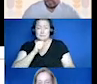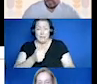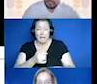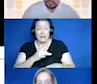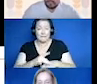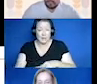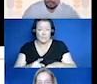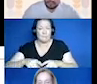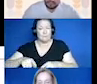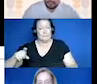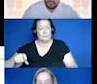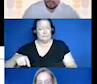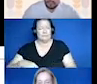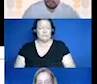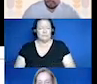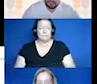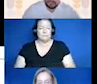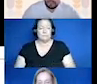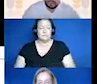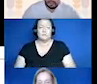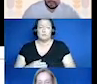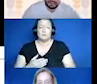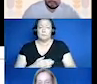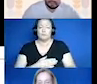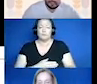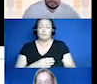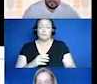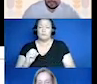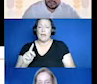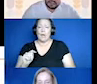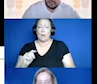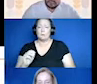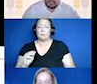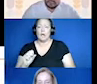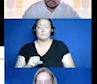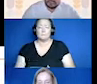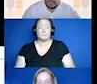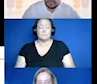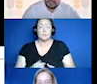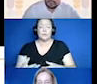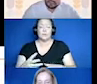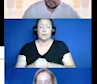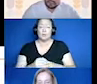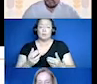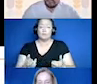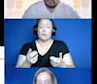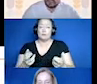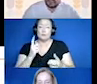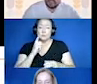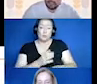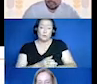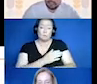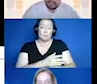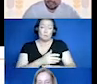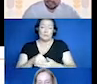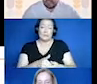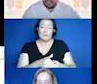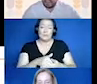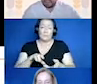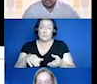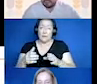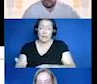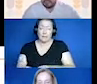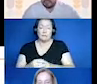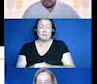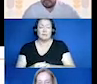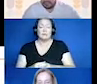but are needed to improve these outcomes. They will include recommendations for improving infant mortality and